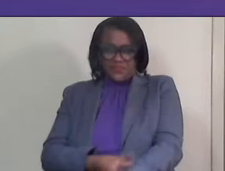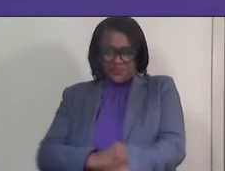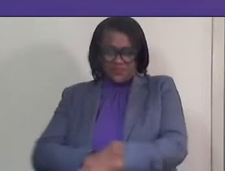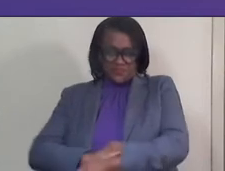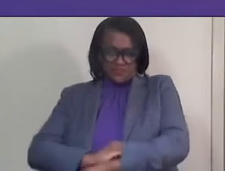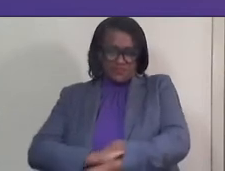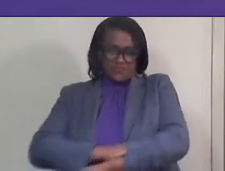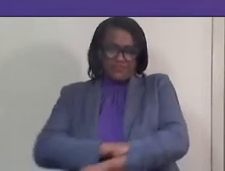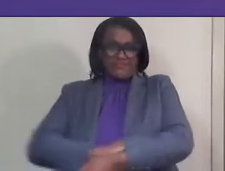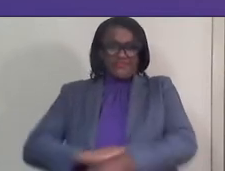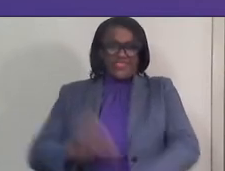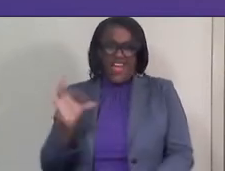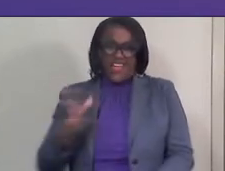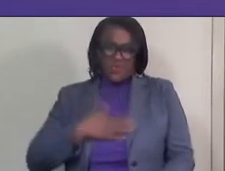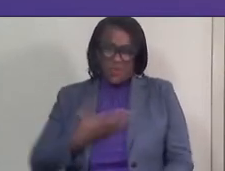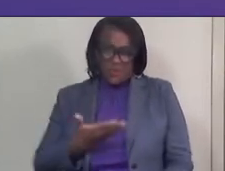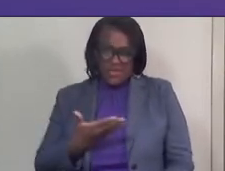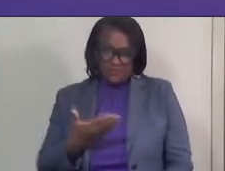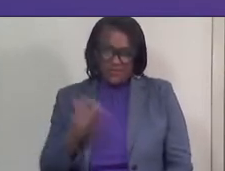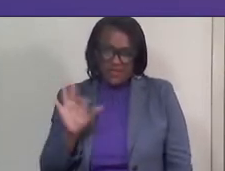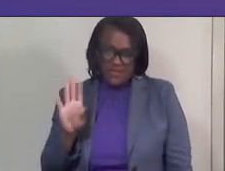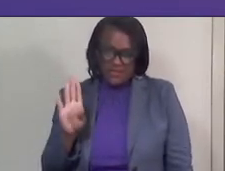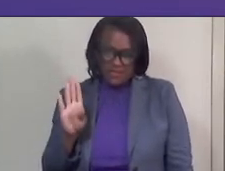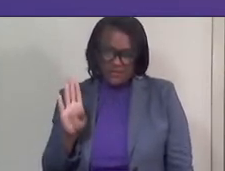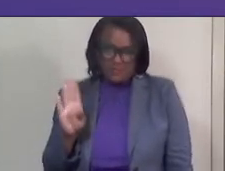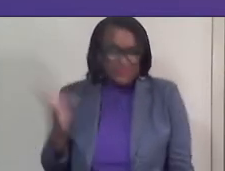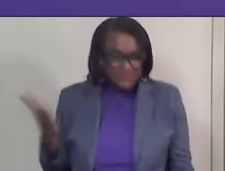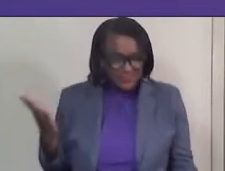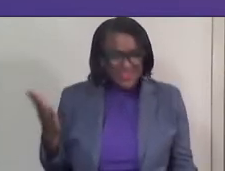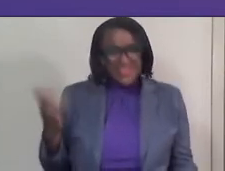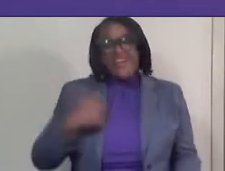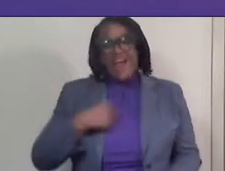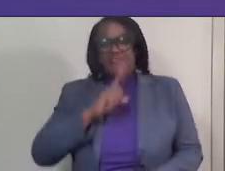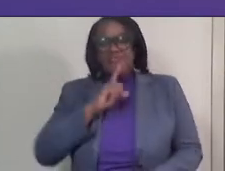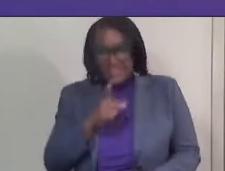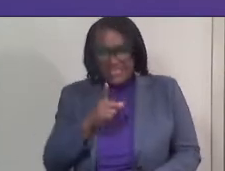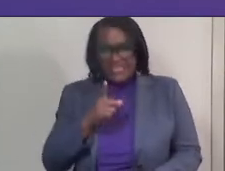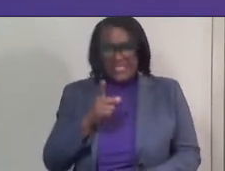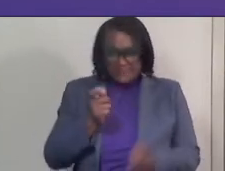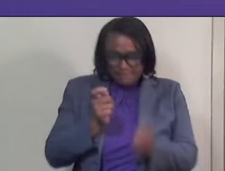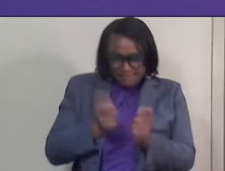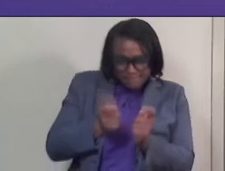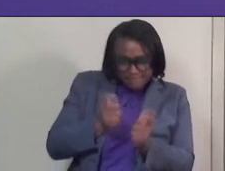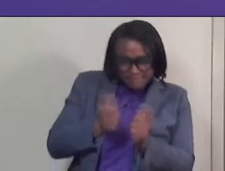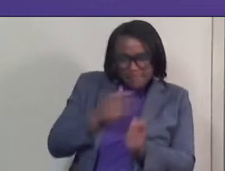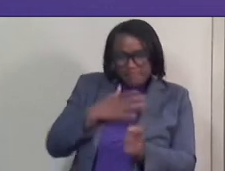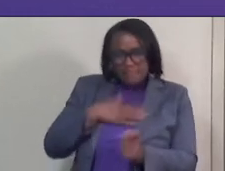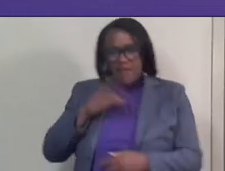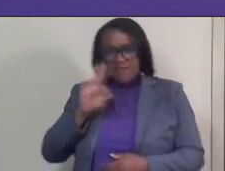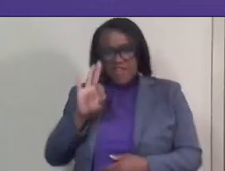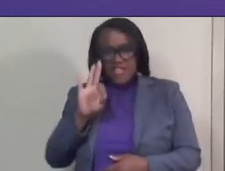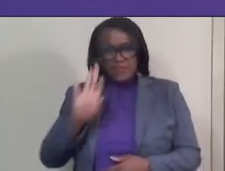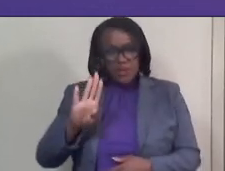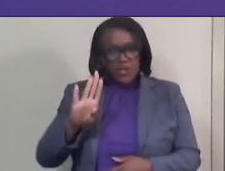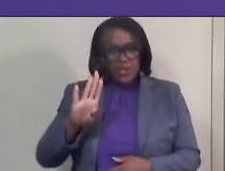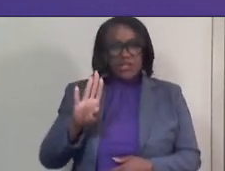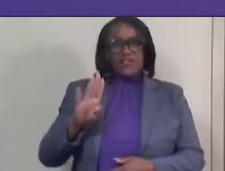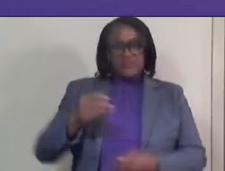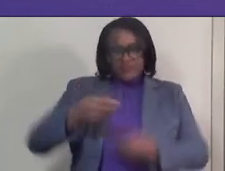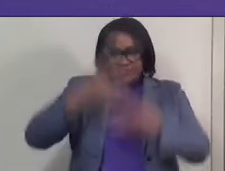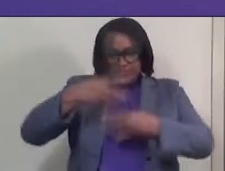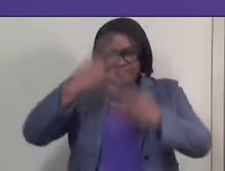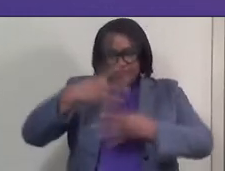hate to admit this, but I use Facebook. I've really curated my Facebook feed to be focused on receiving news